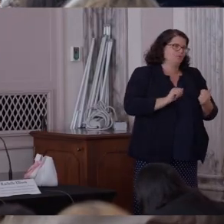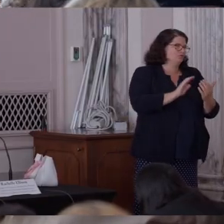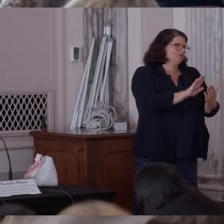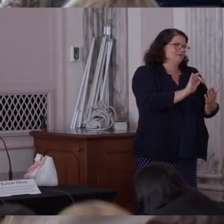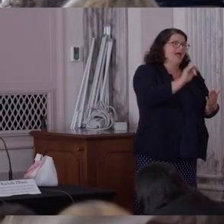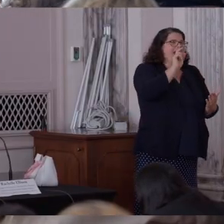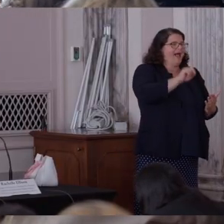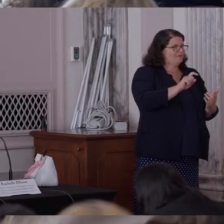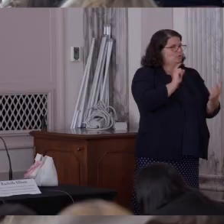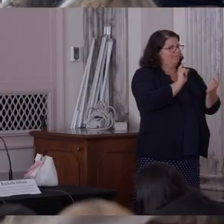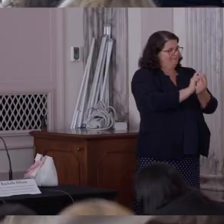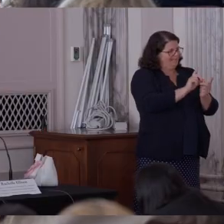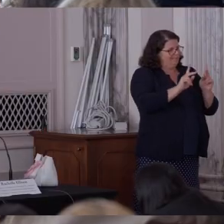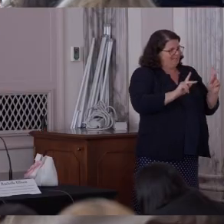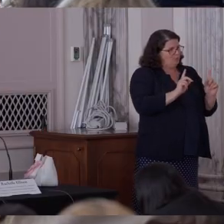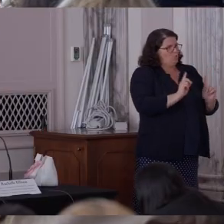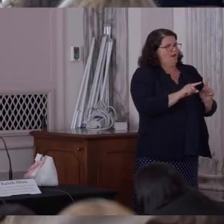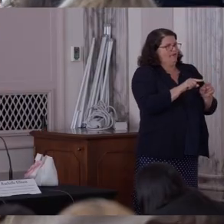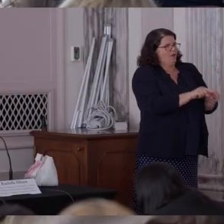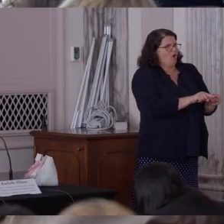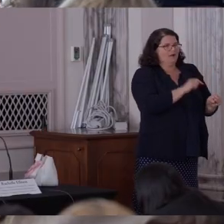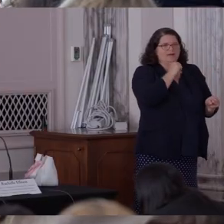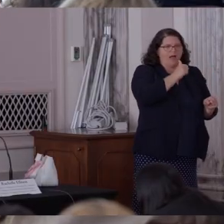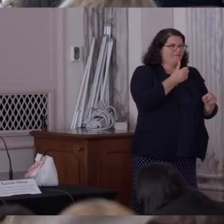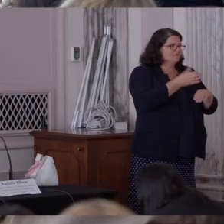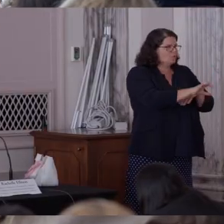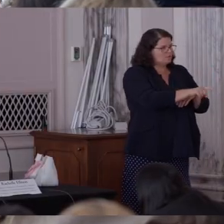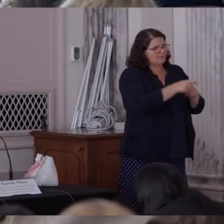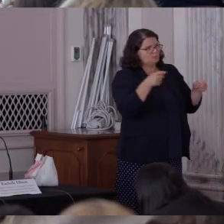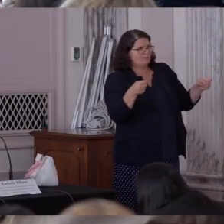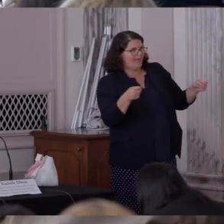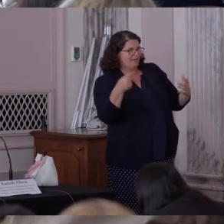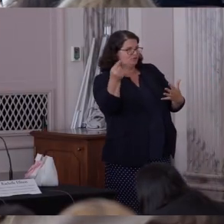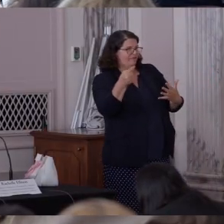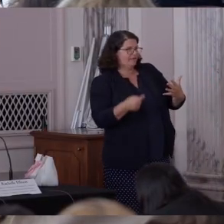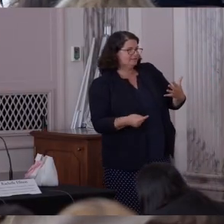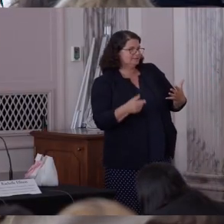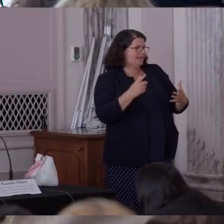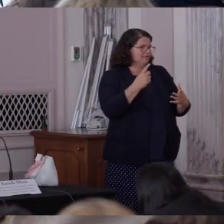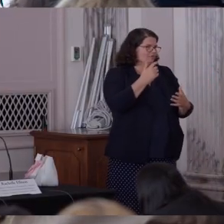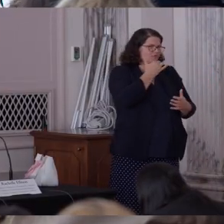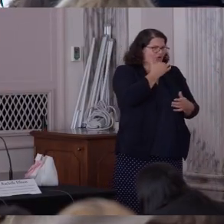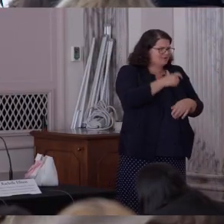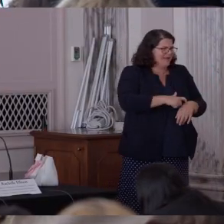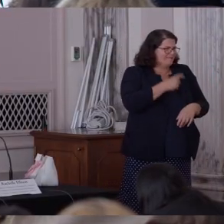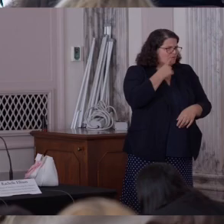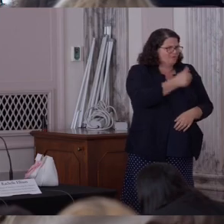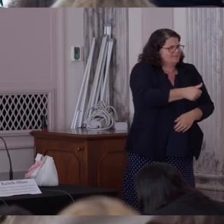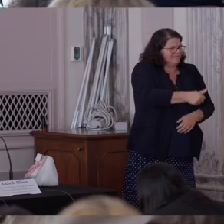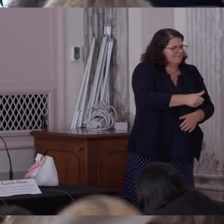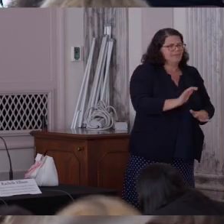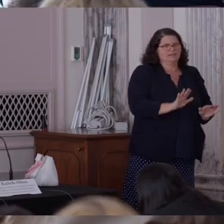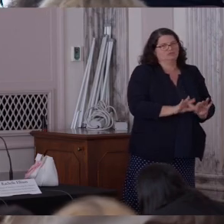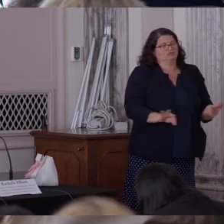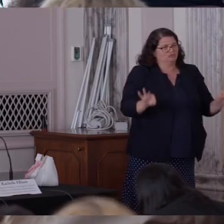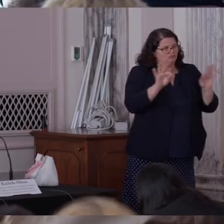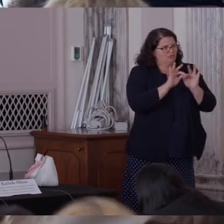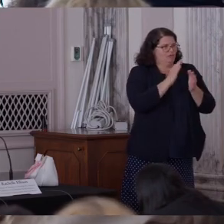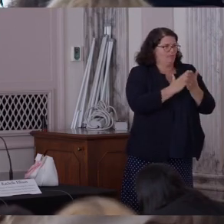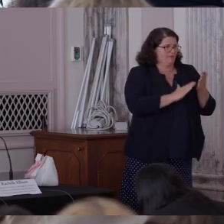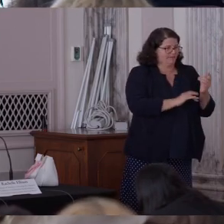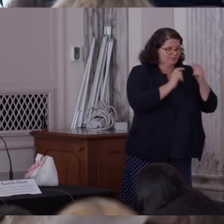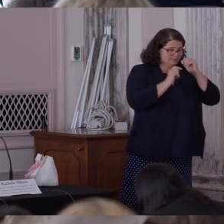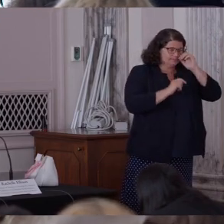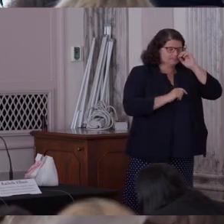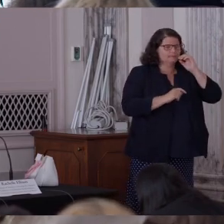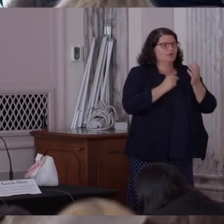are, not demanding certain things at certain times. So I think that's really critical. And the services are critical. Treatment, I'm a